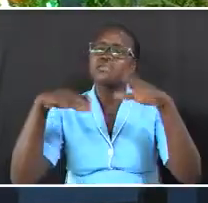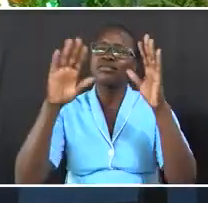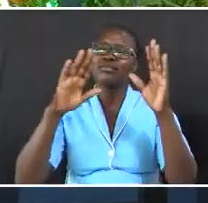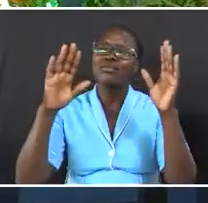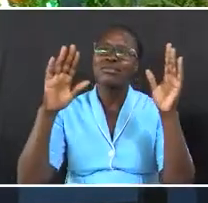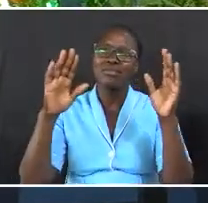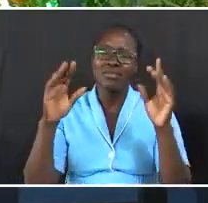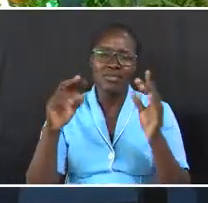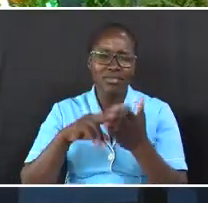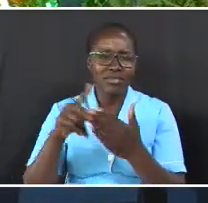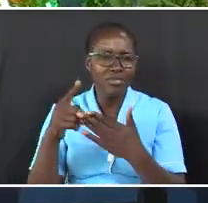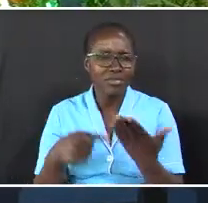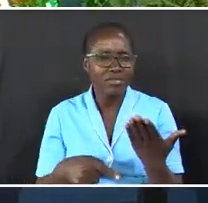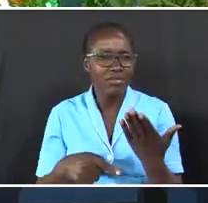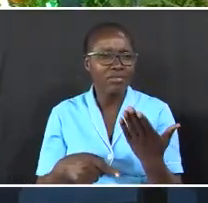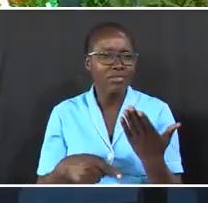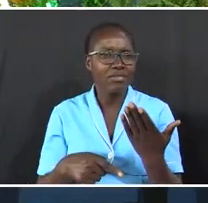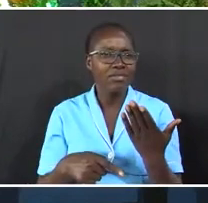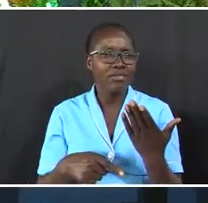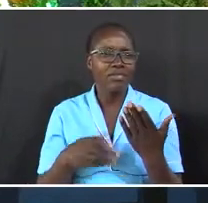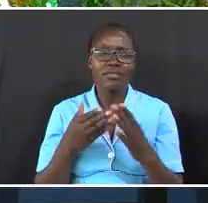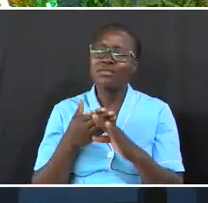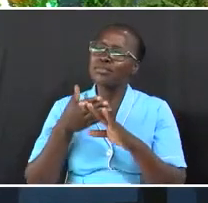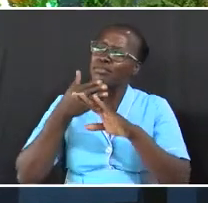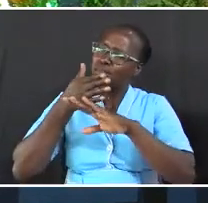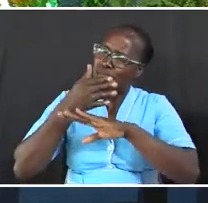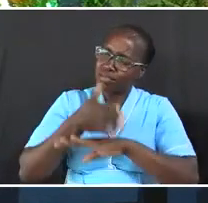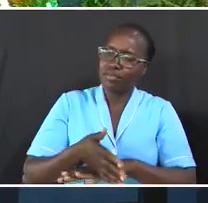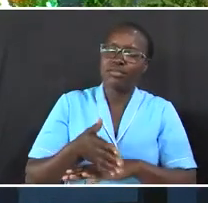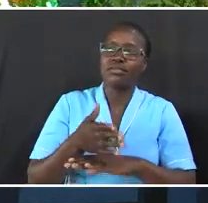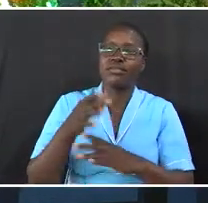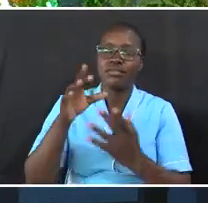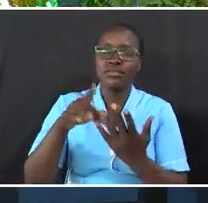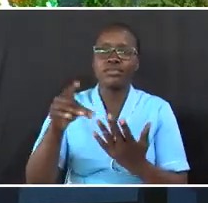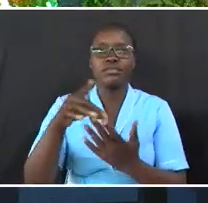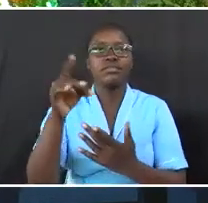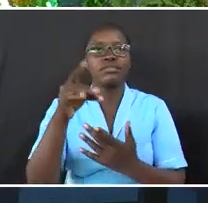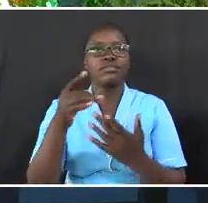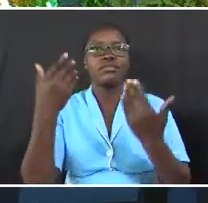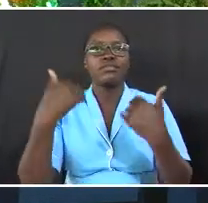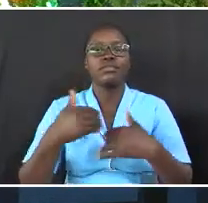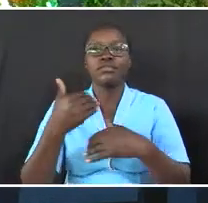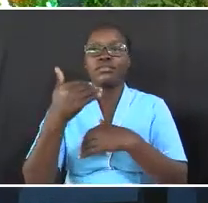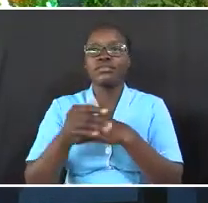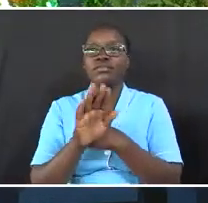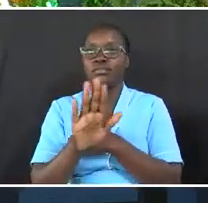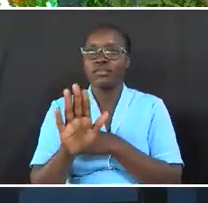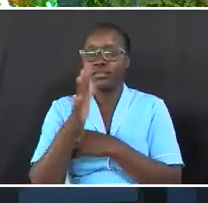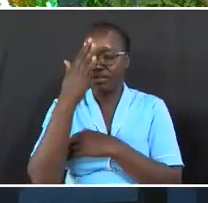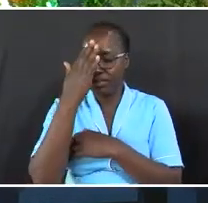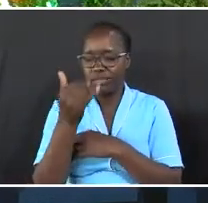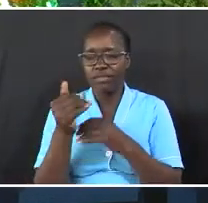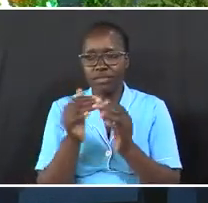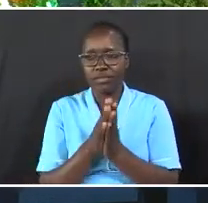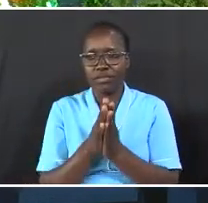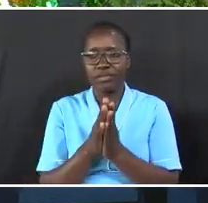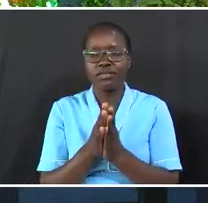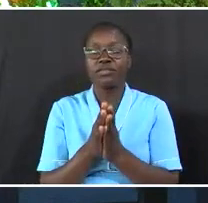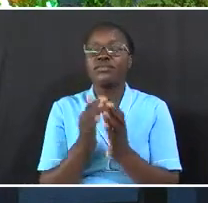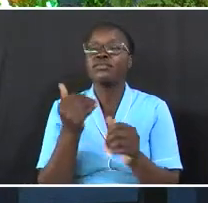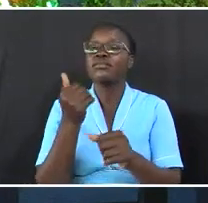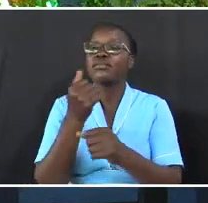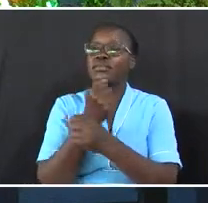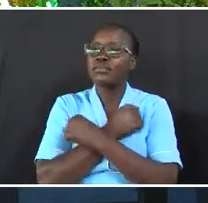totally means that you look beyond the choices of the person next to you. Because love precedes